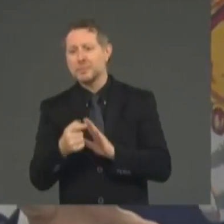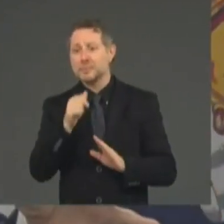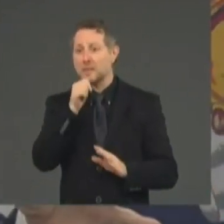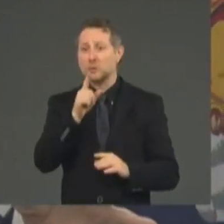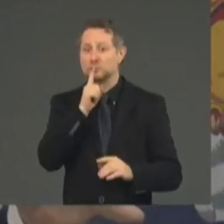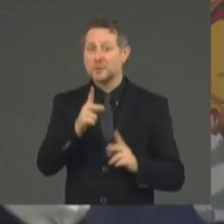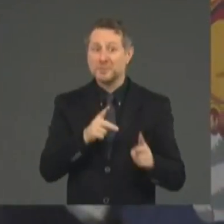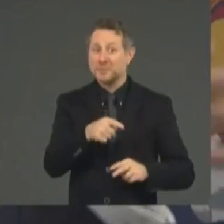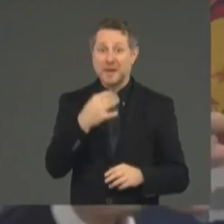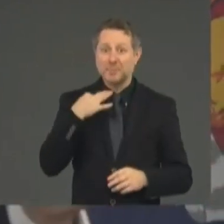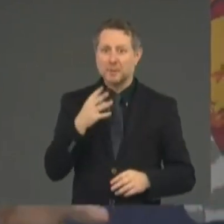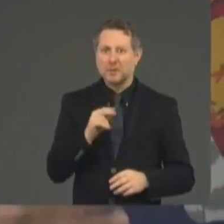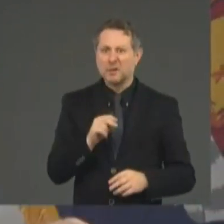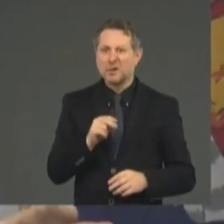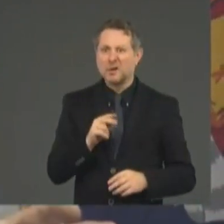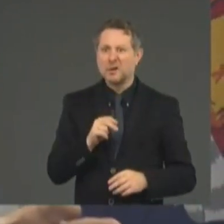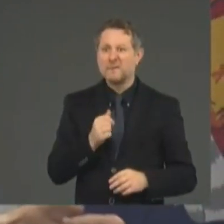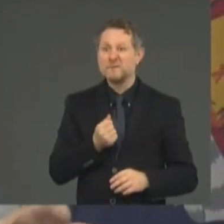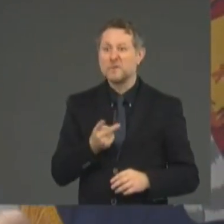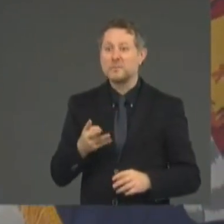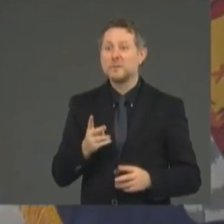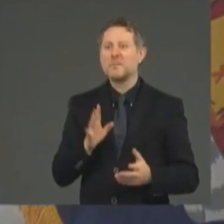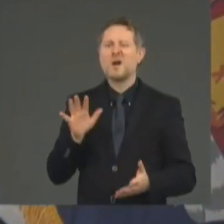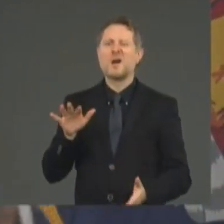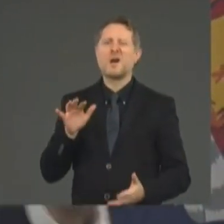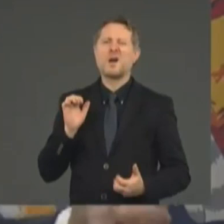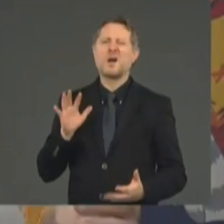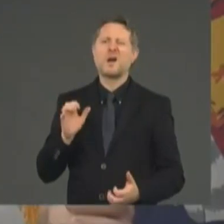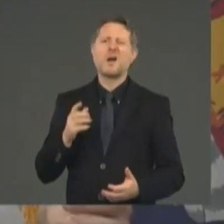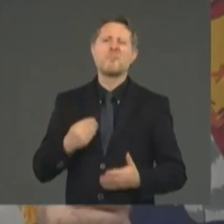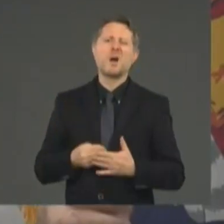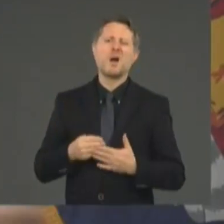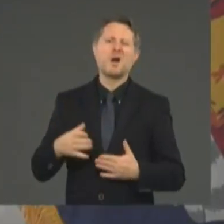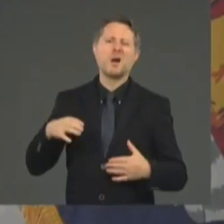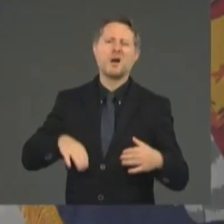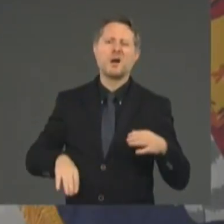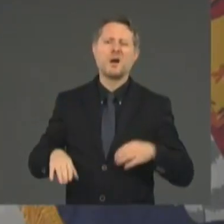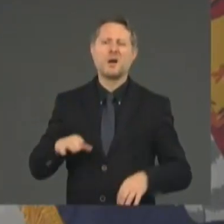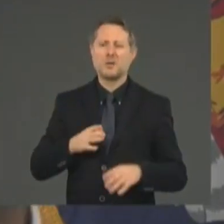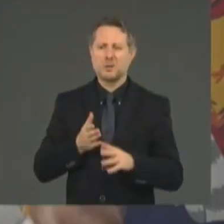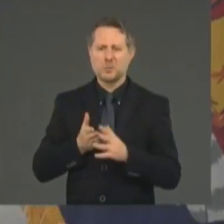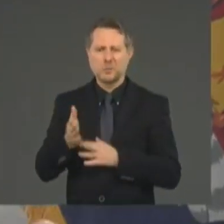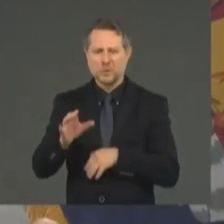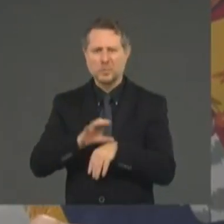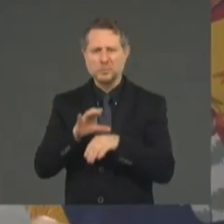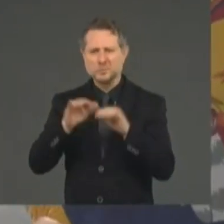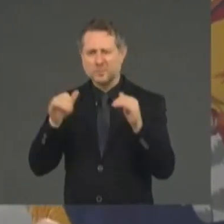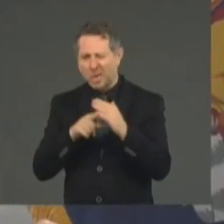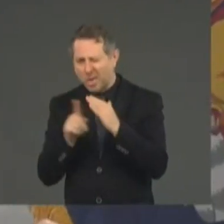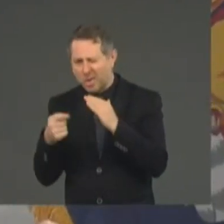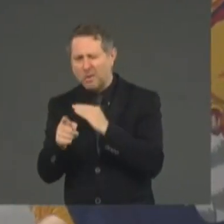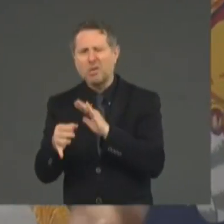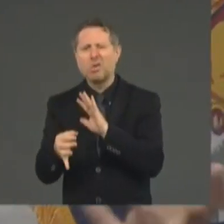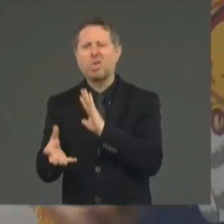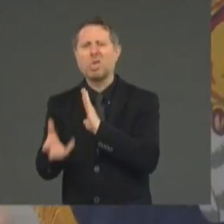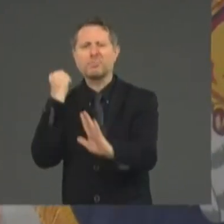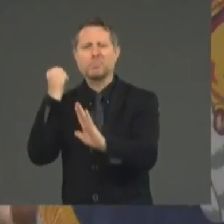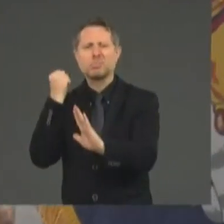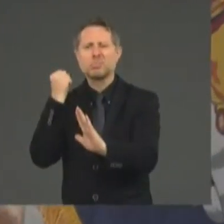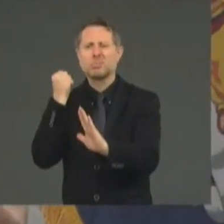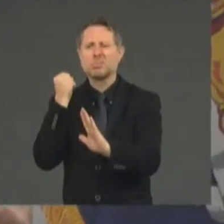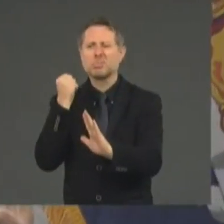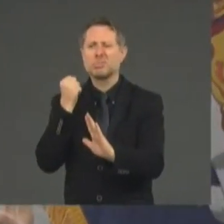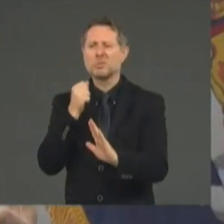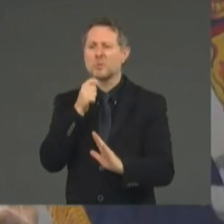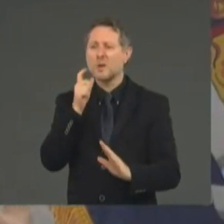And it's a fraud scheme all done on a computer because you're not seeing people anymore, right? There's no person who walks in